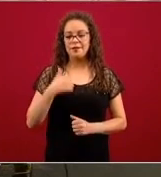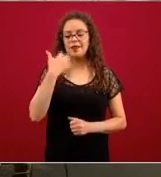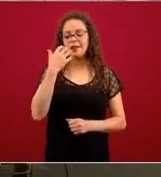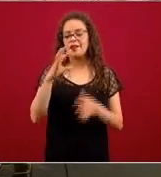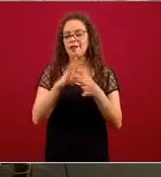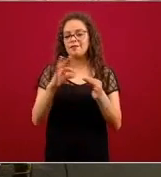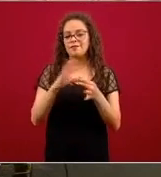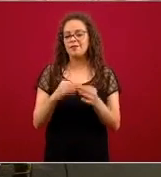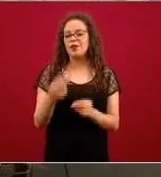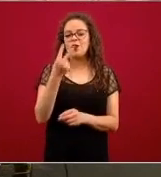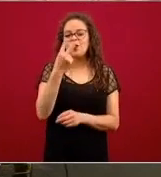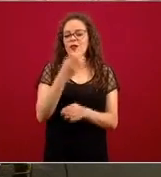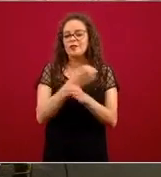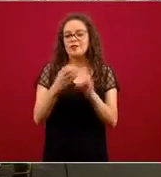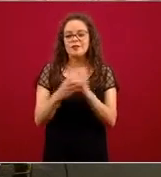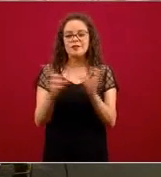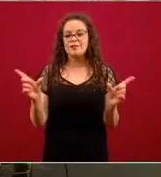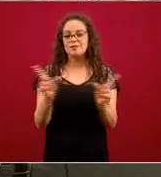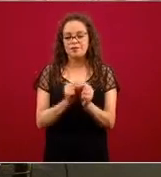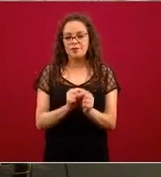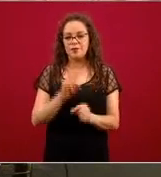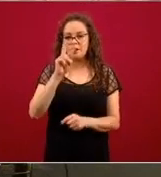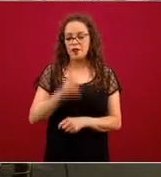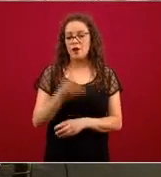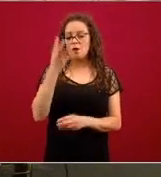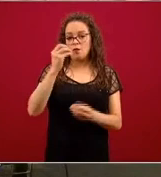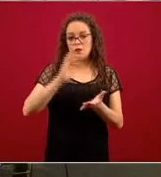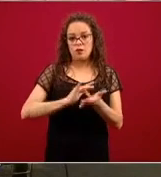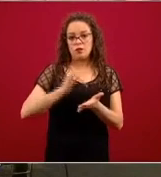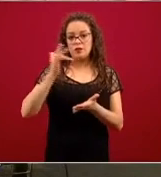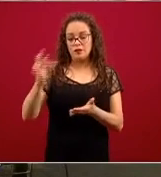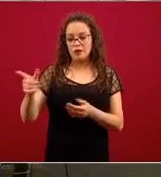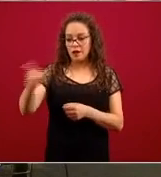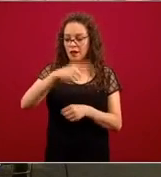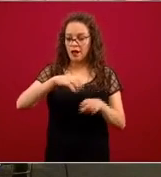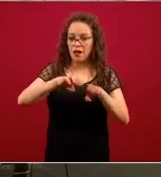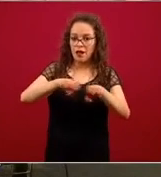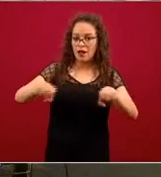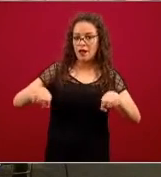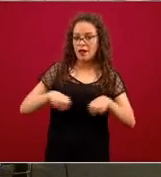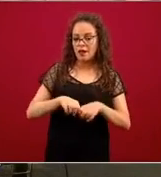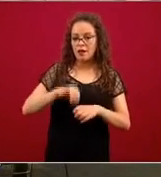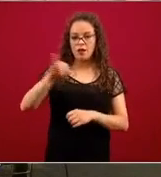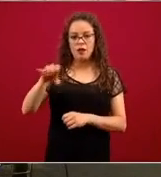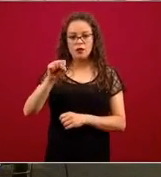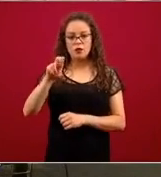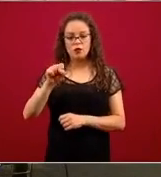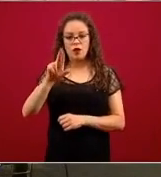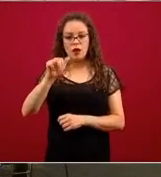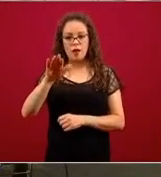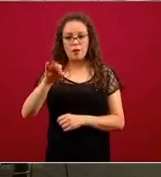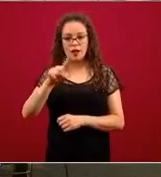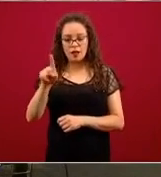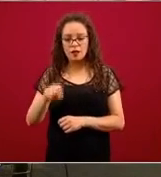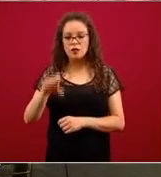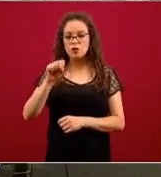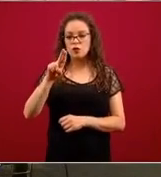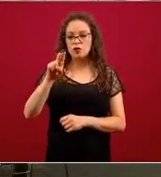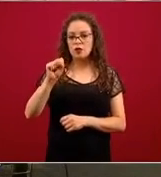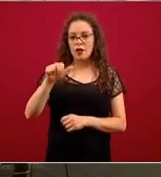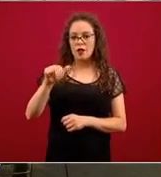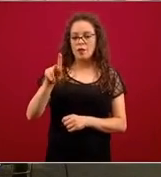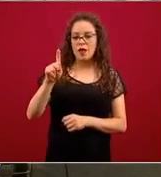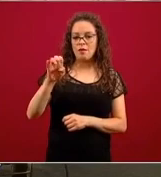Solo dos palabras sobre esto, mi agradecimiento para el equipo de la And thank you very much Jesús Ramírez, a Susana to